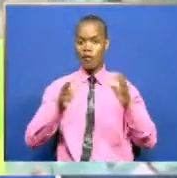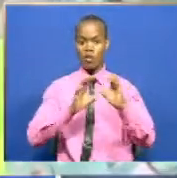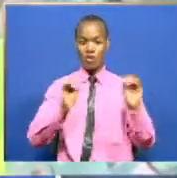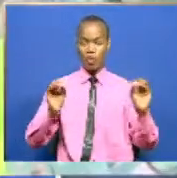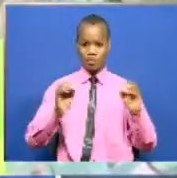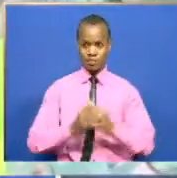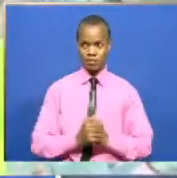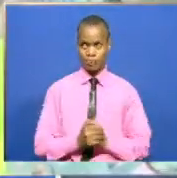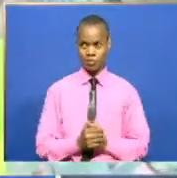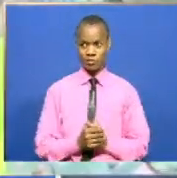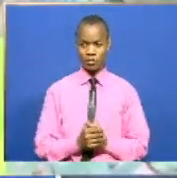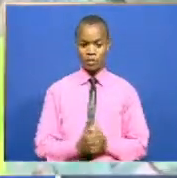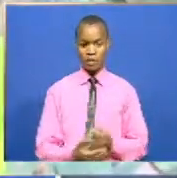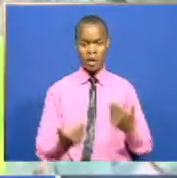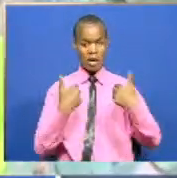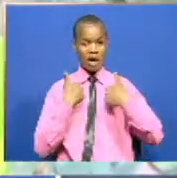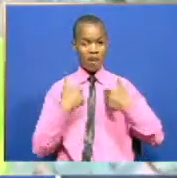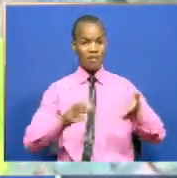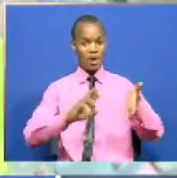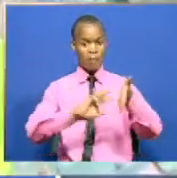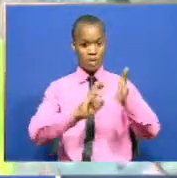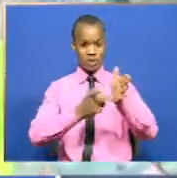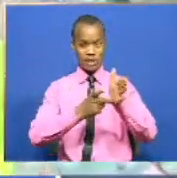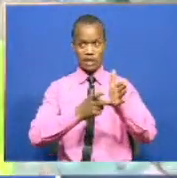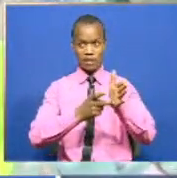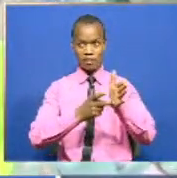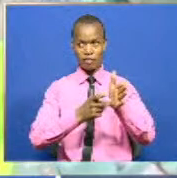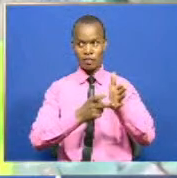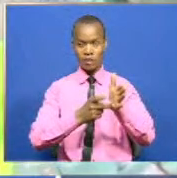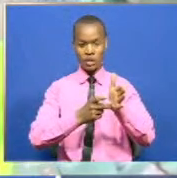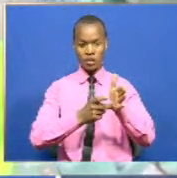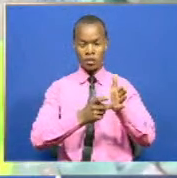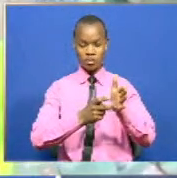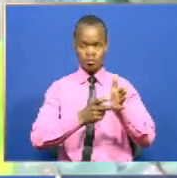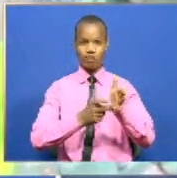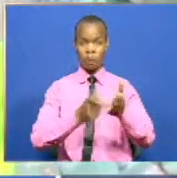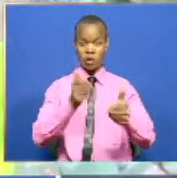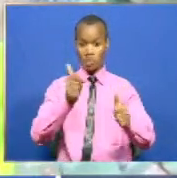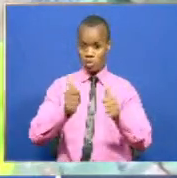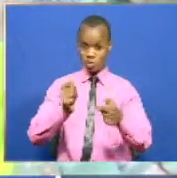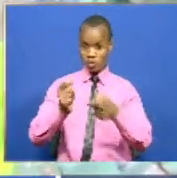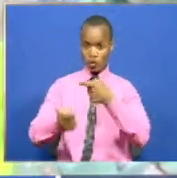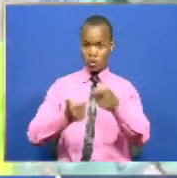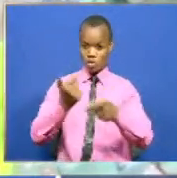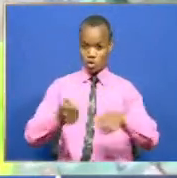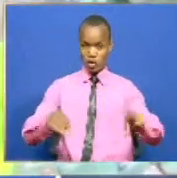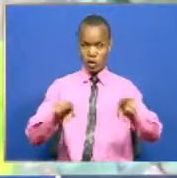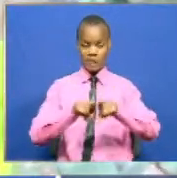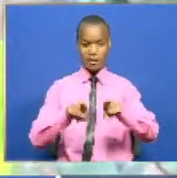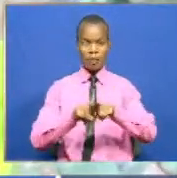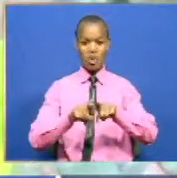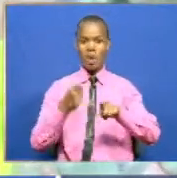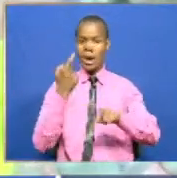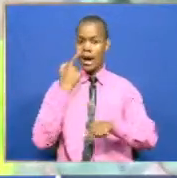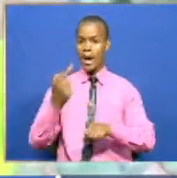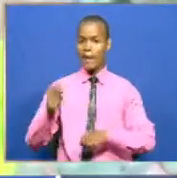have a proposed project that we are also contracting. We have released the initial 100 million